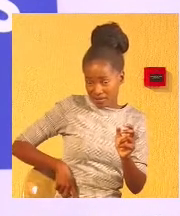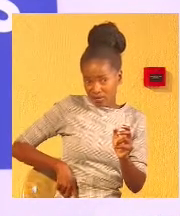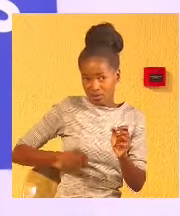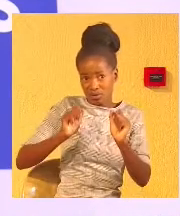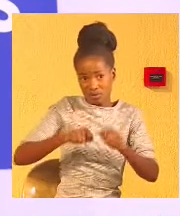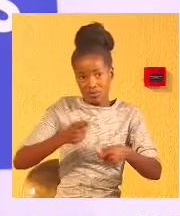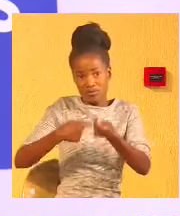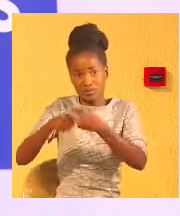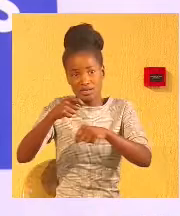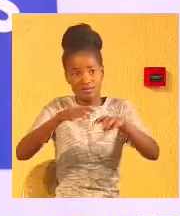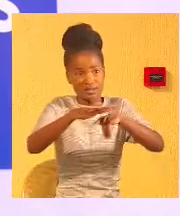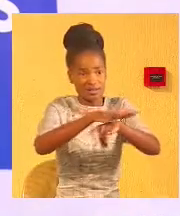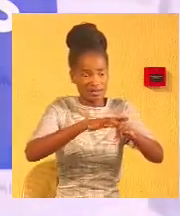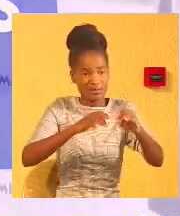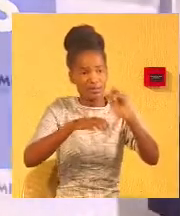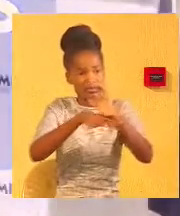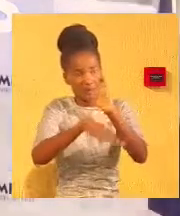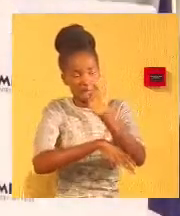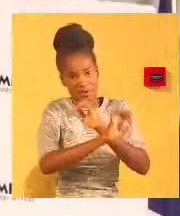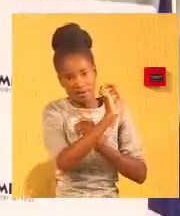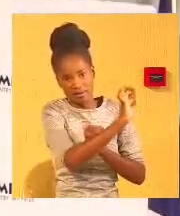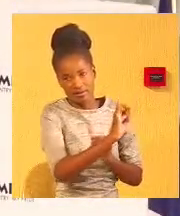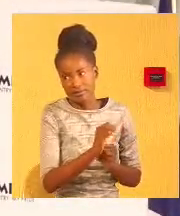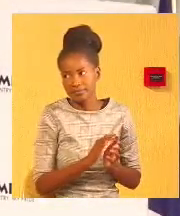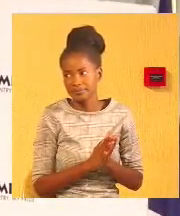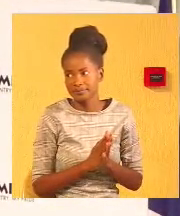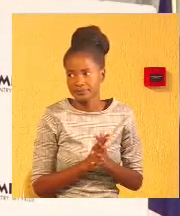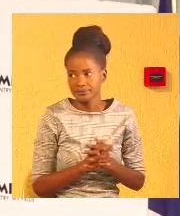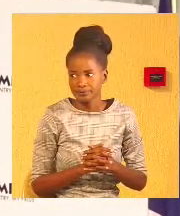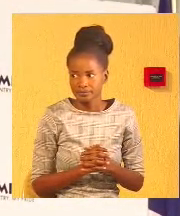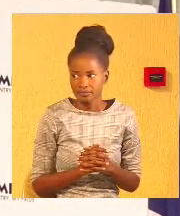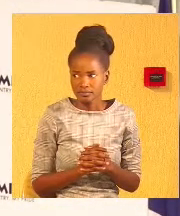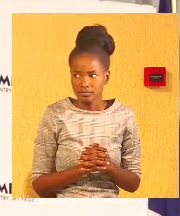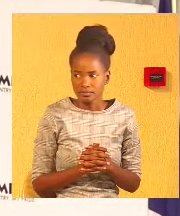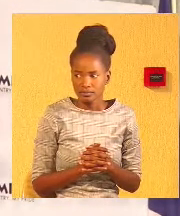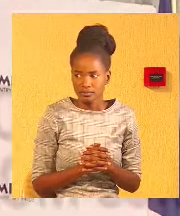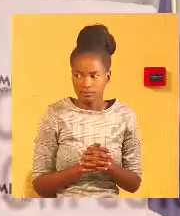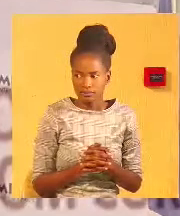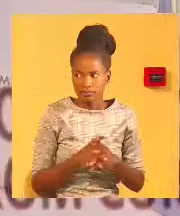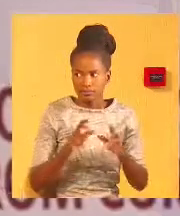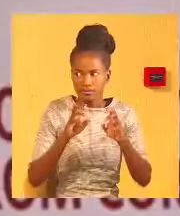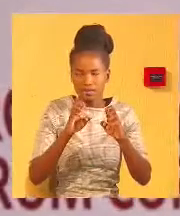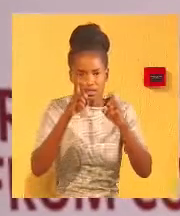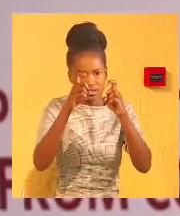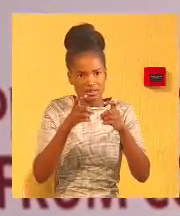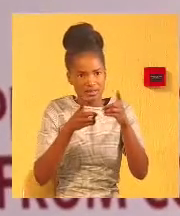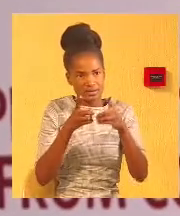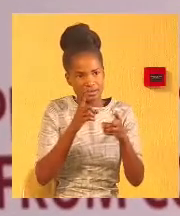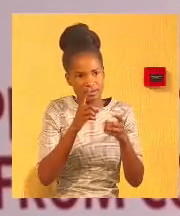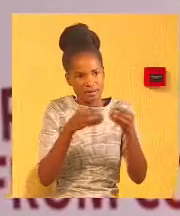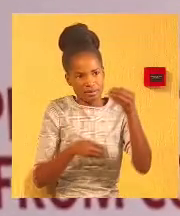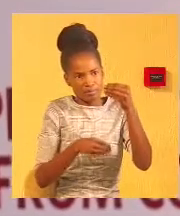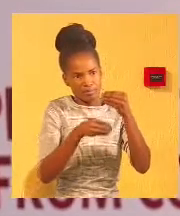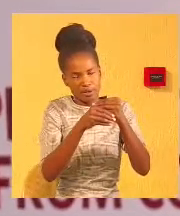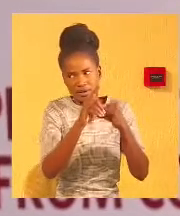market? Thank you. Just to add to that, ED, there's also a